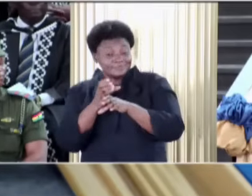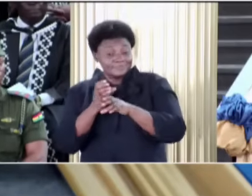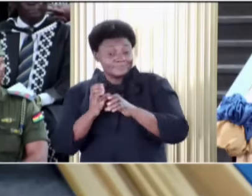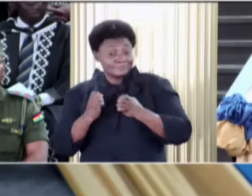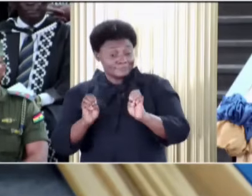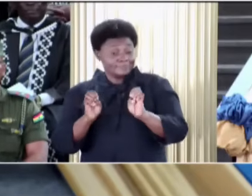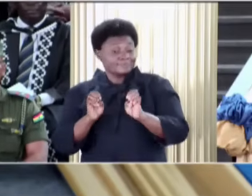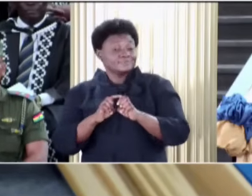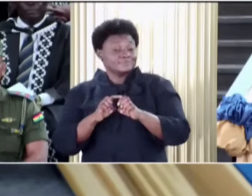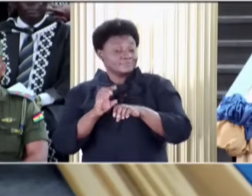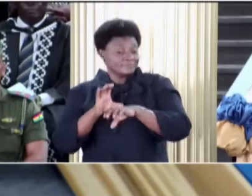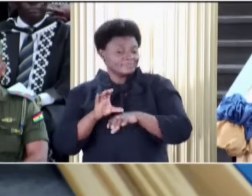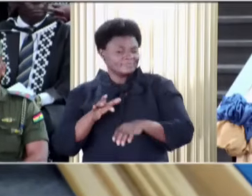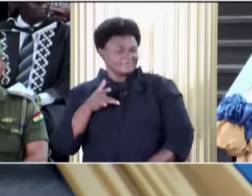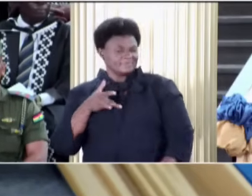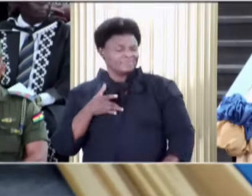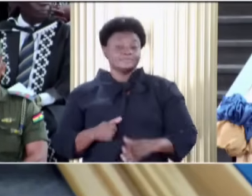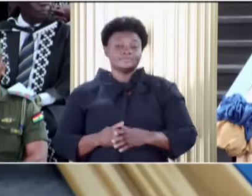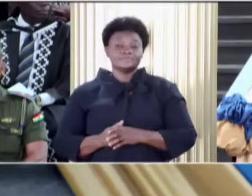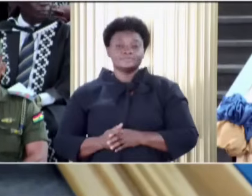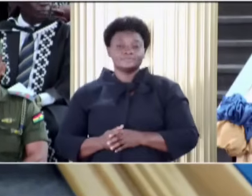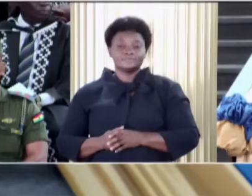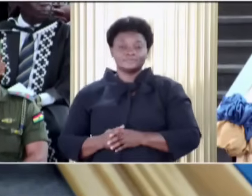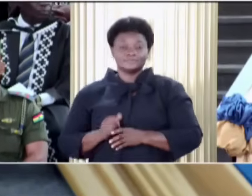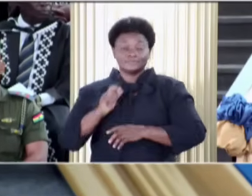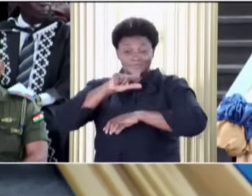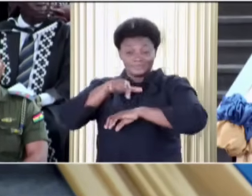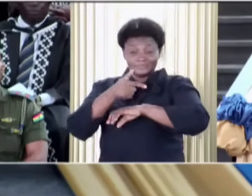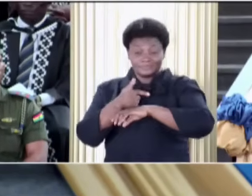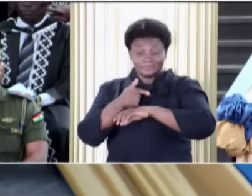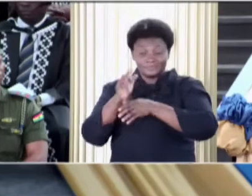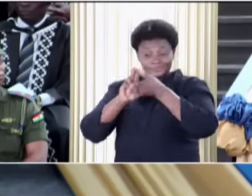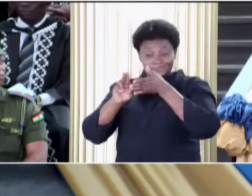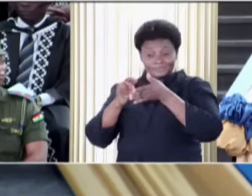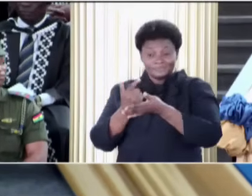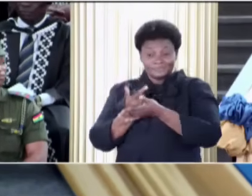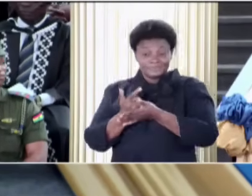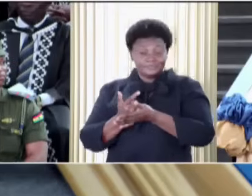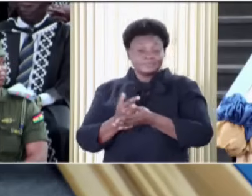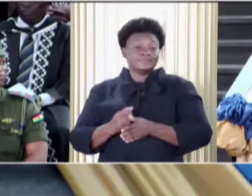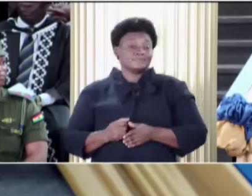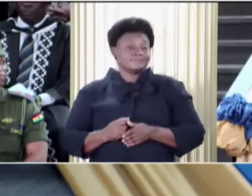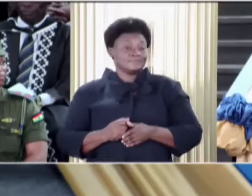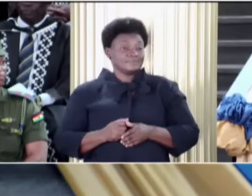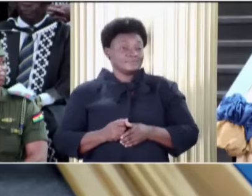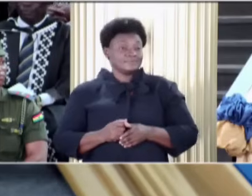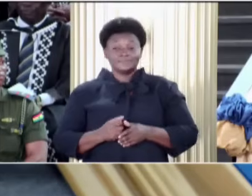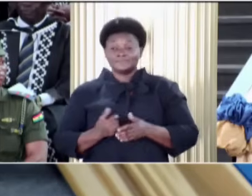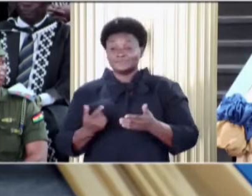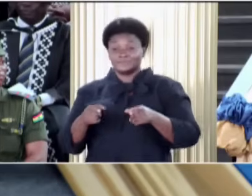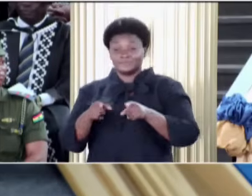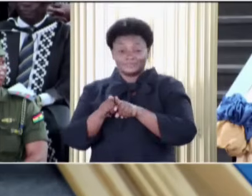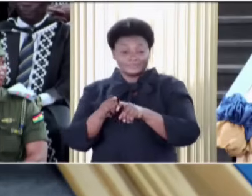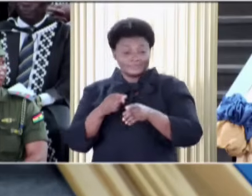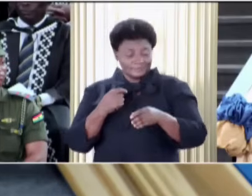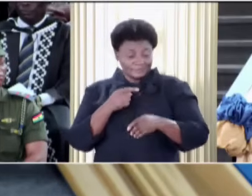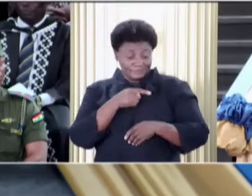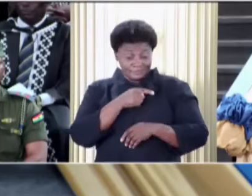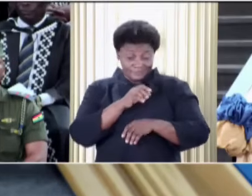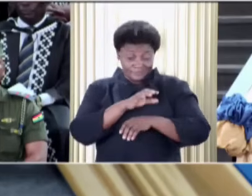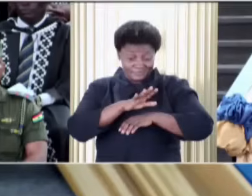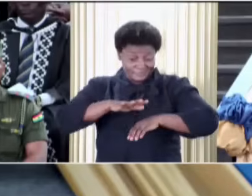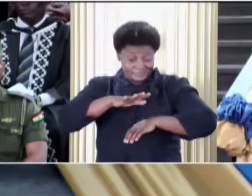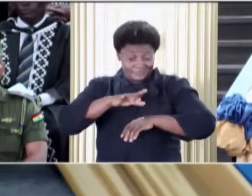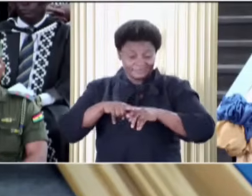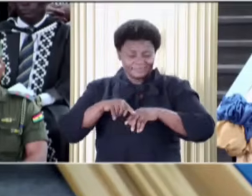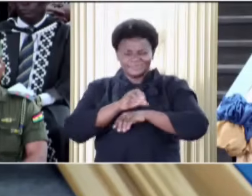sensitivity. She is a graduate of the University of Ghana, and Sairam has many parts, and a lot